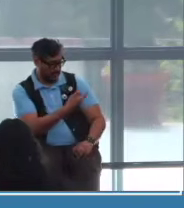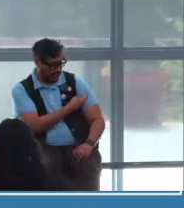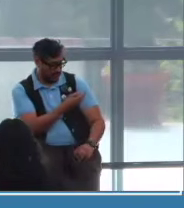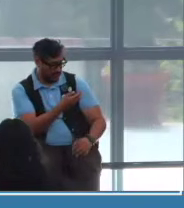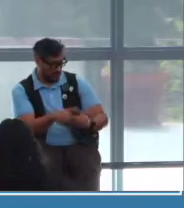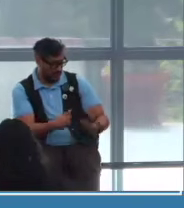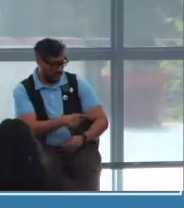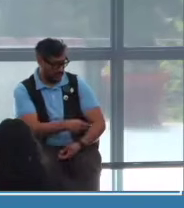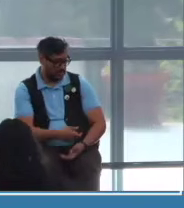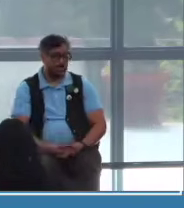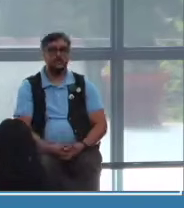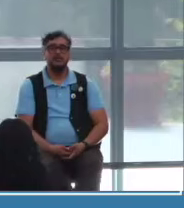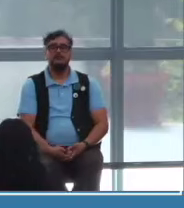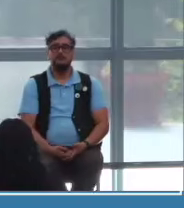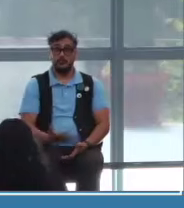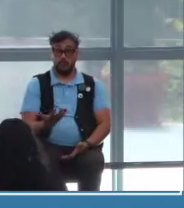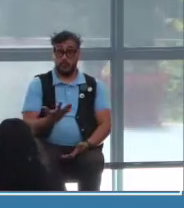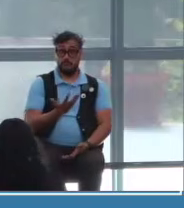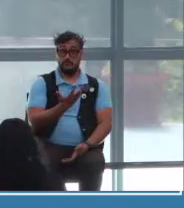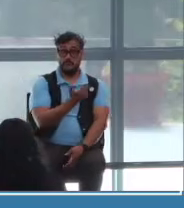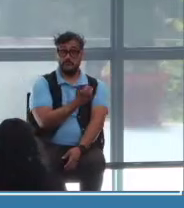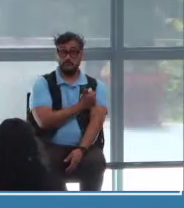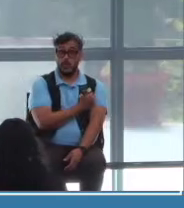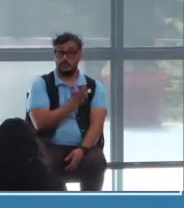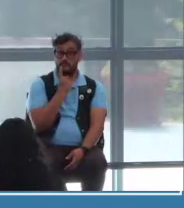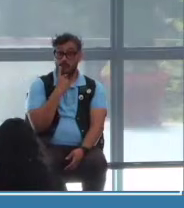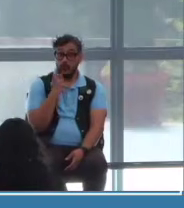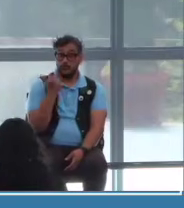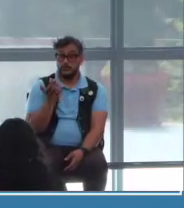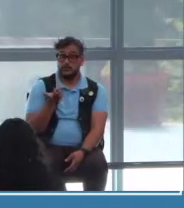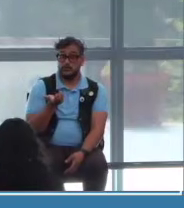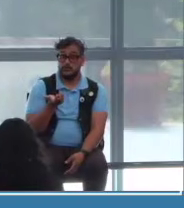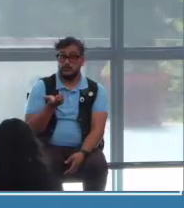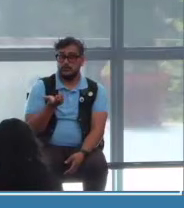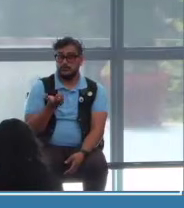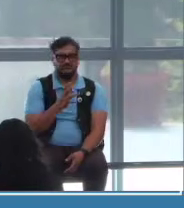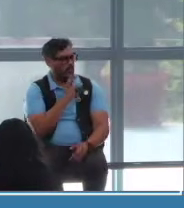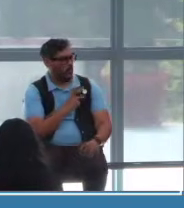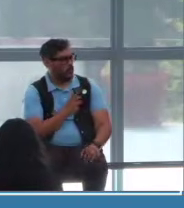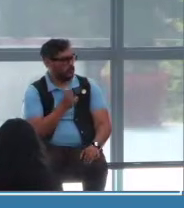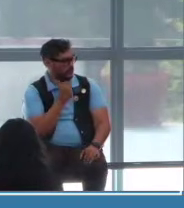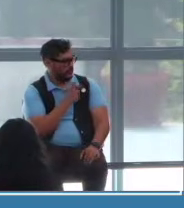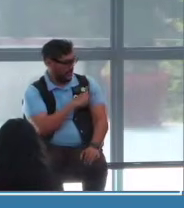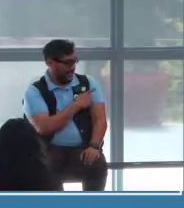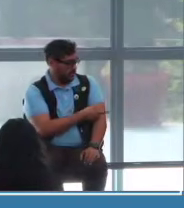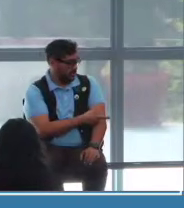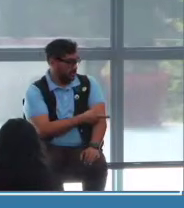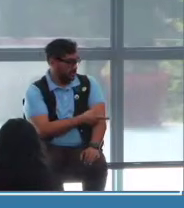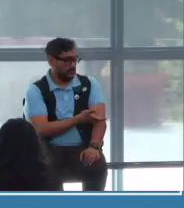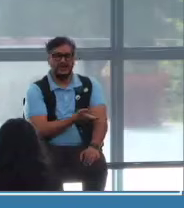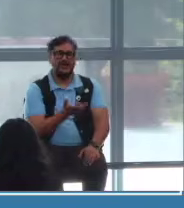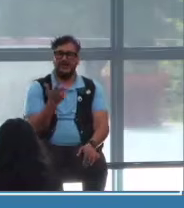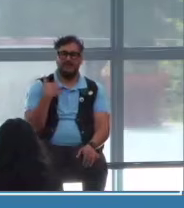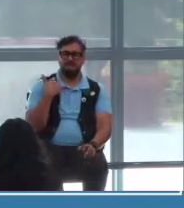process? So what drugs are used for older people? Older lupus patients. I'm sorry, older medication.